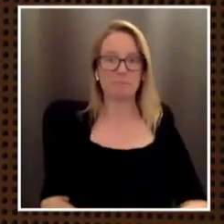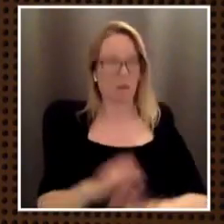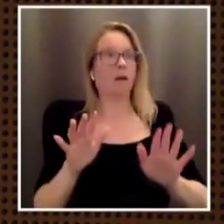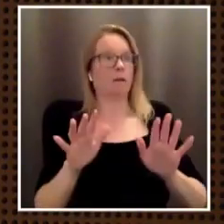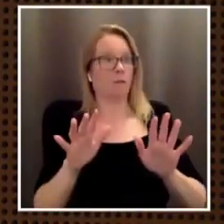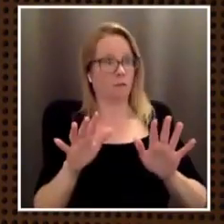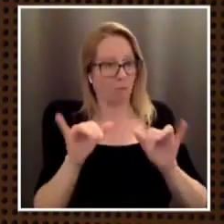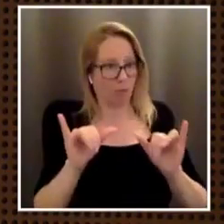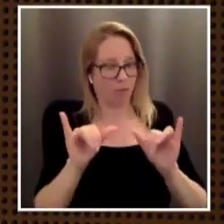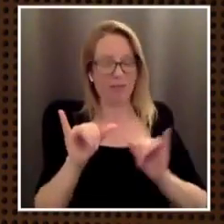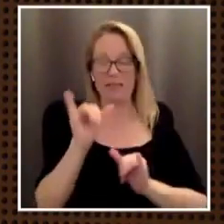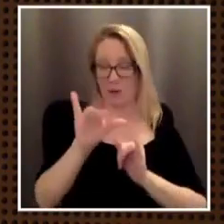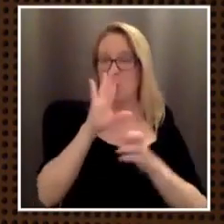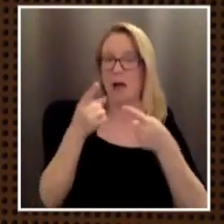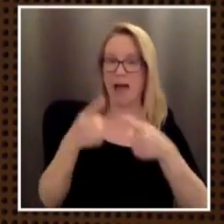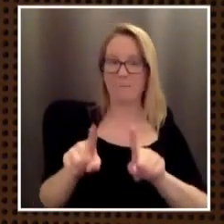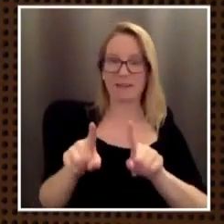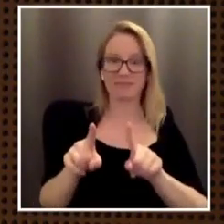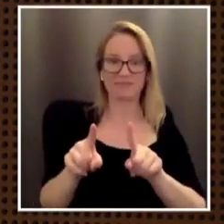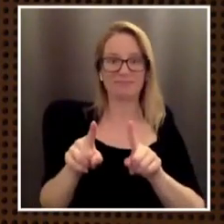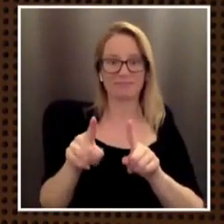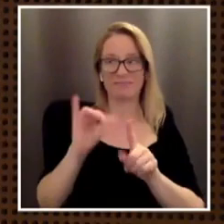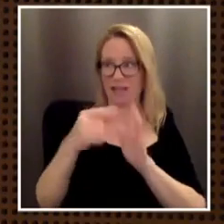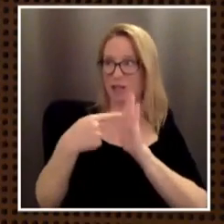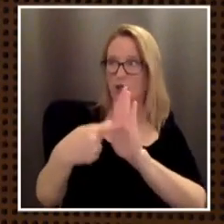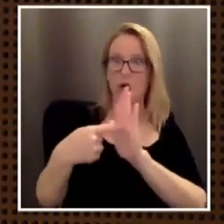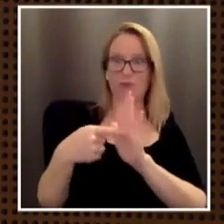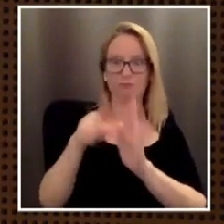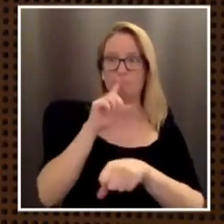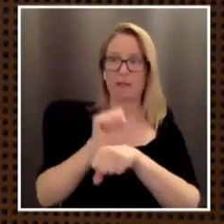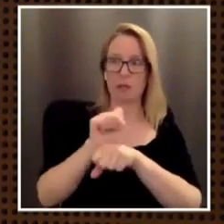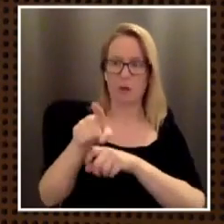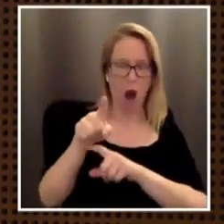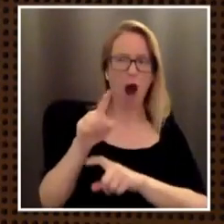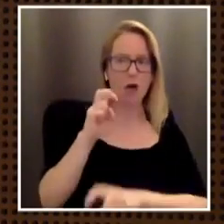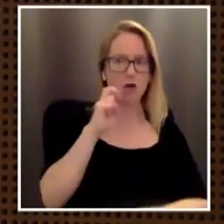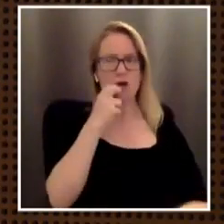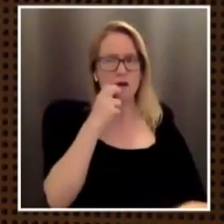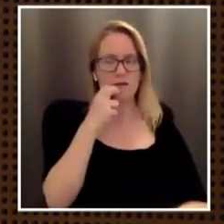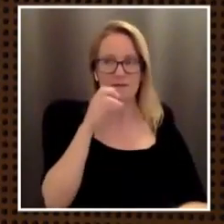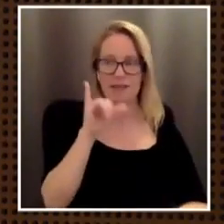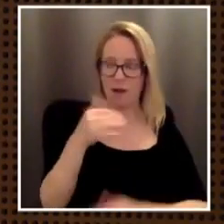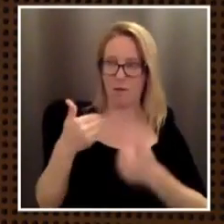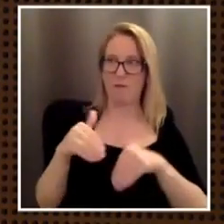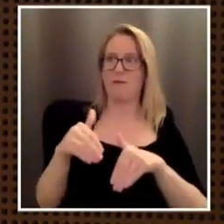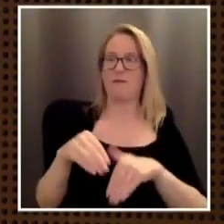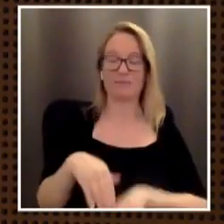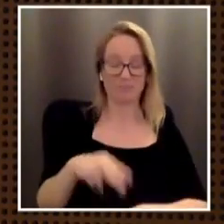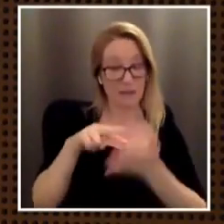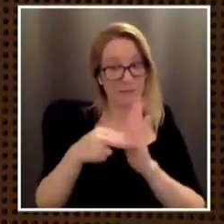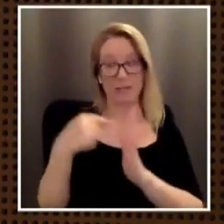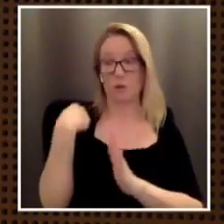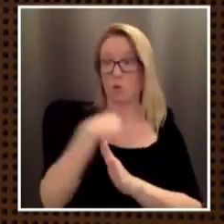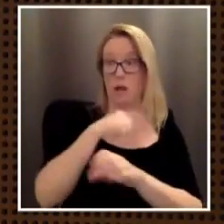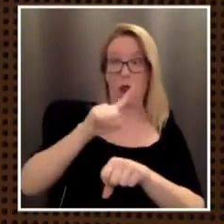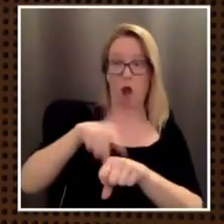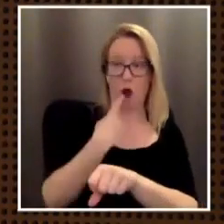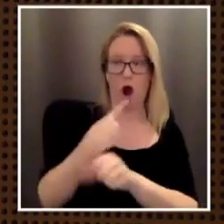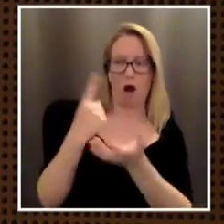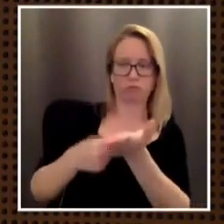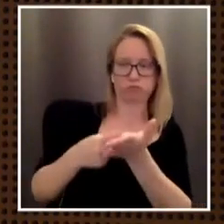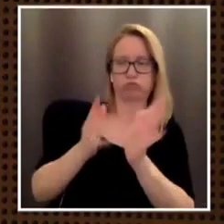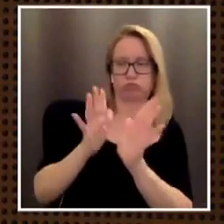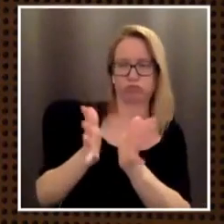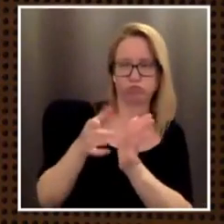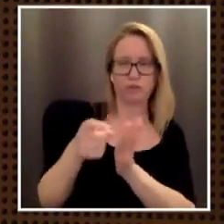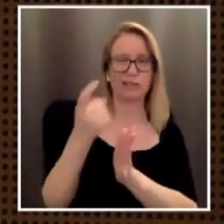happen. It's sort of indicative that you've hit the nerve, right? So we had a long talk. She had just